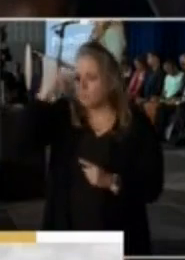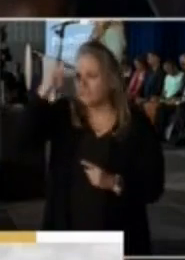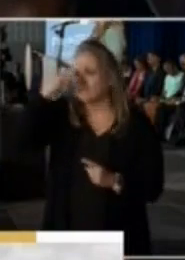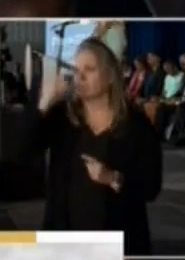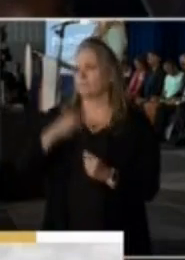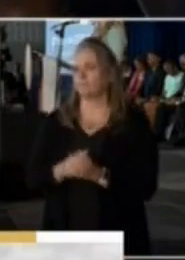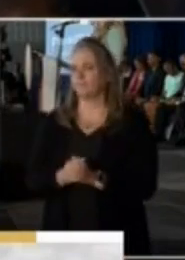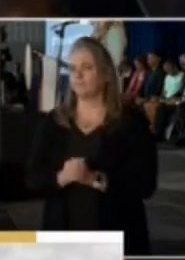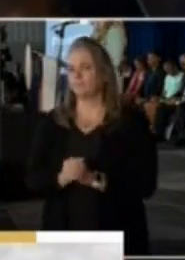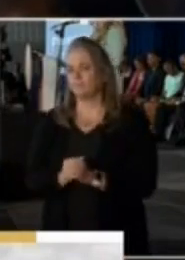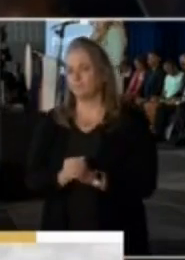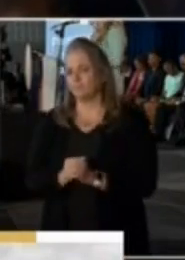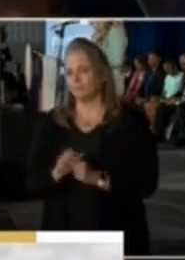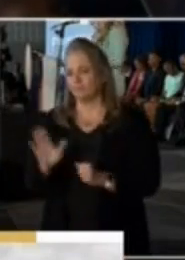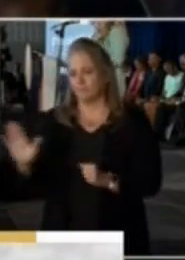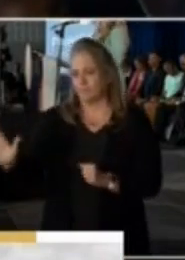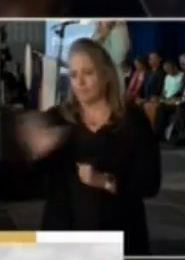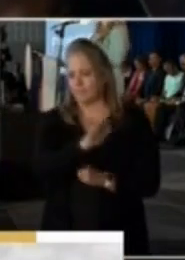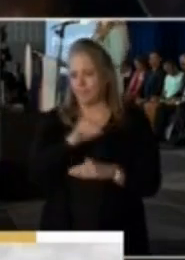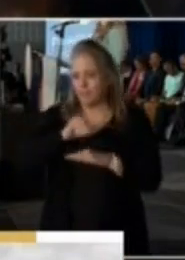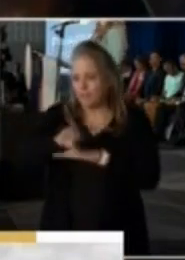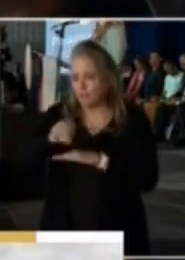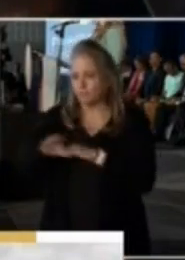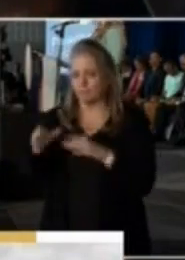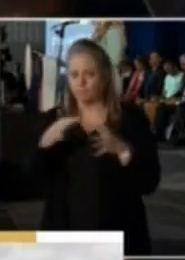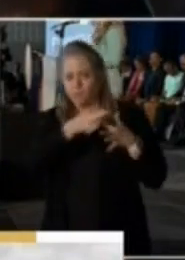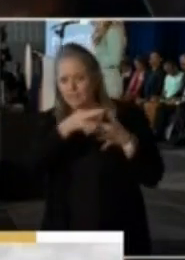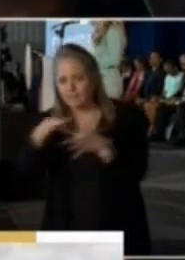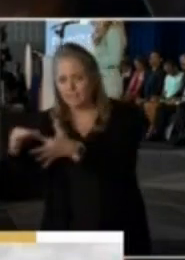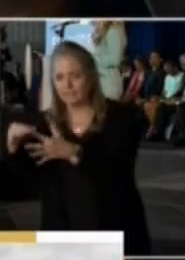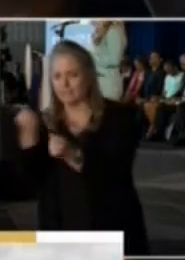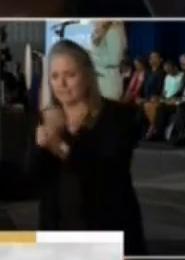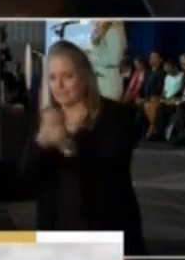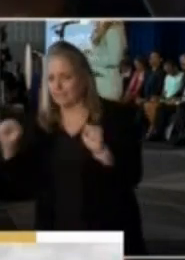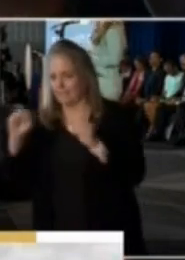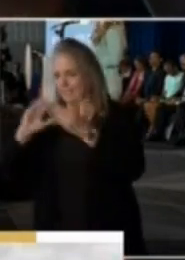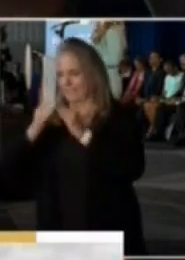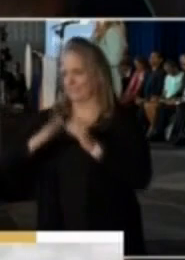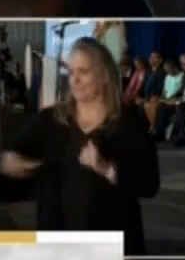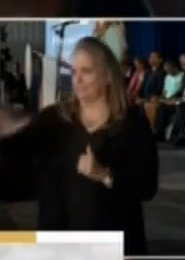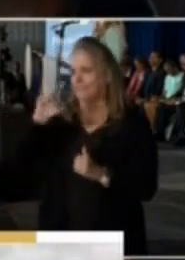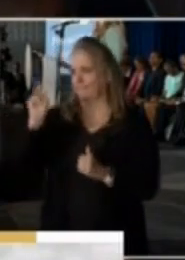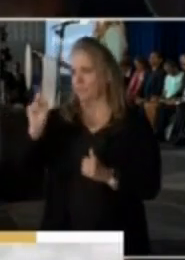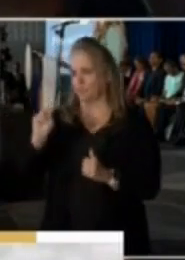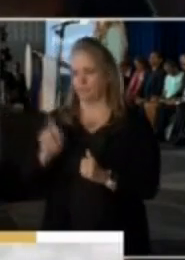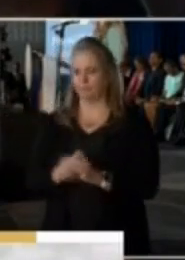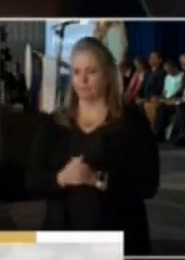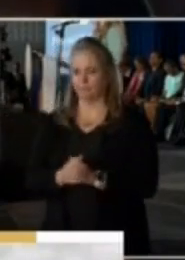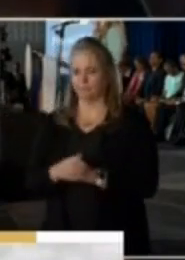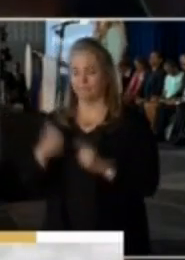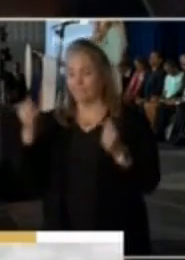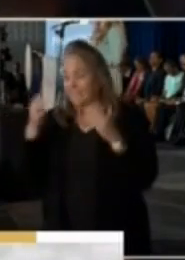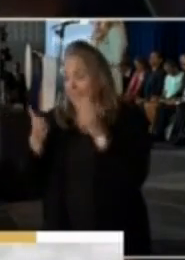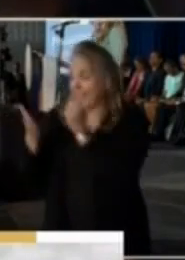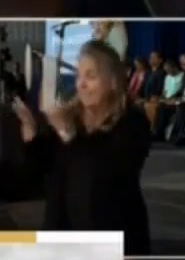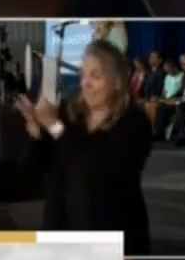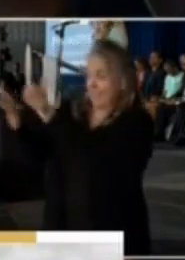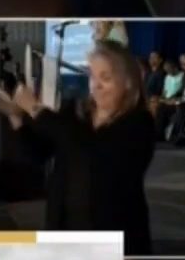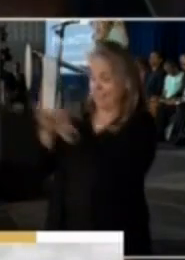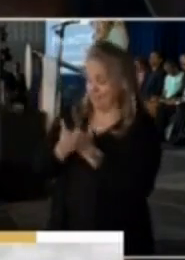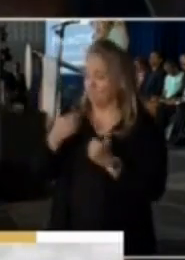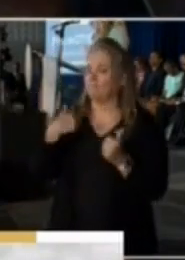safety and victory. We pray for our people, like Scripture says in Proverbs